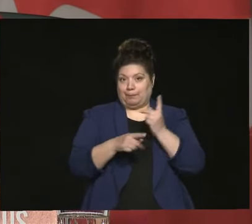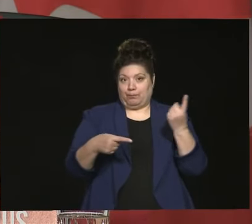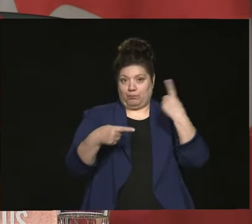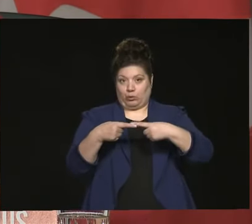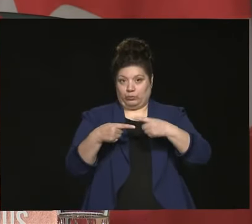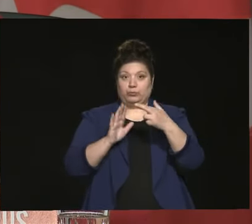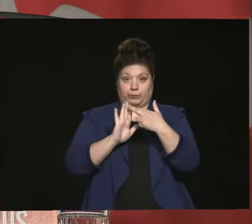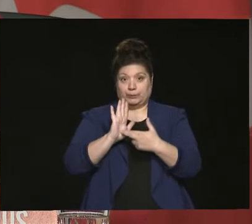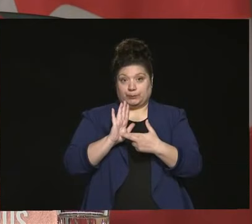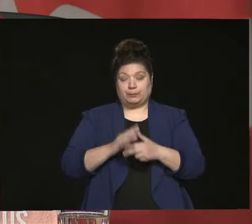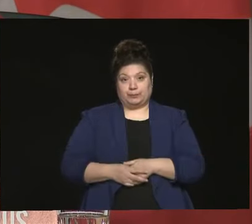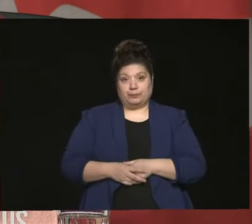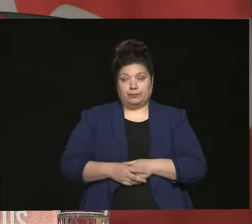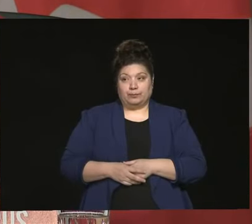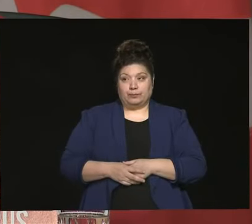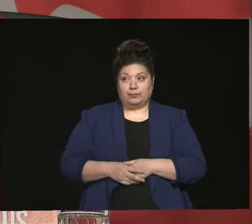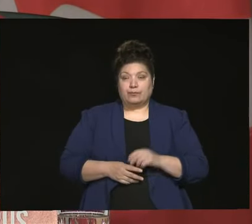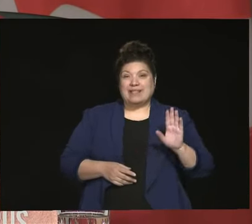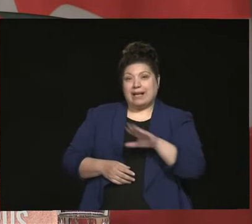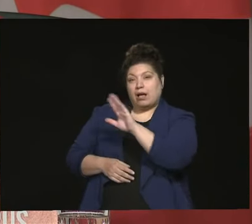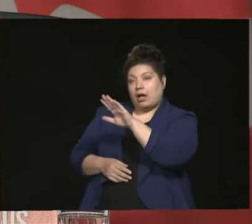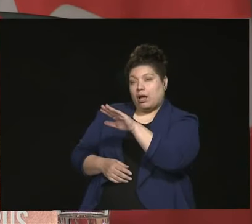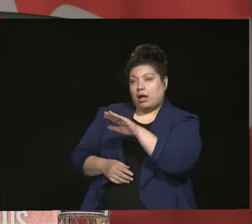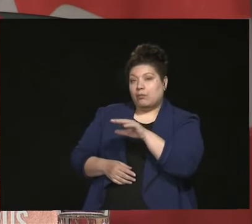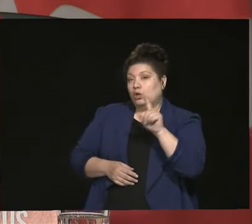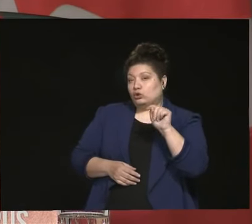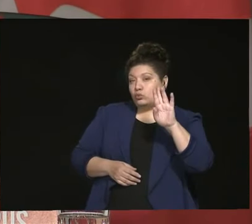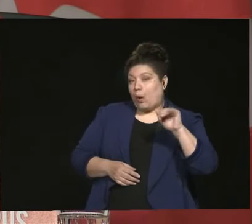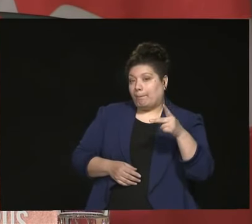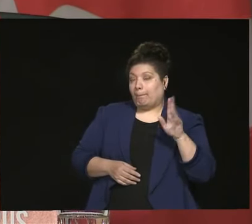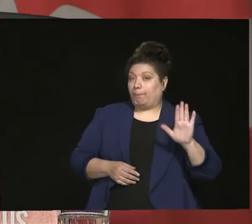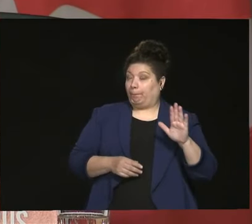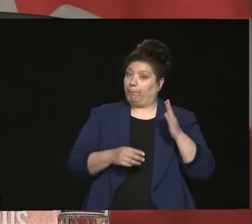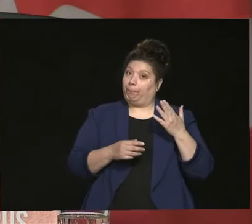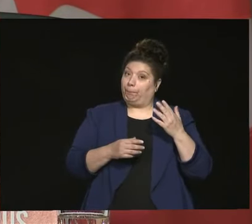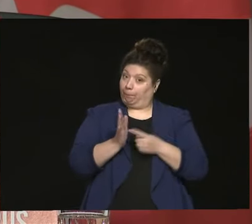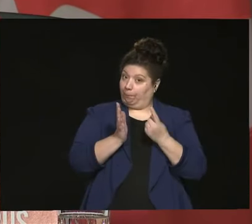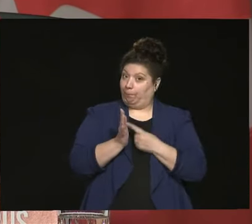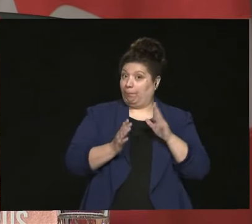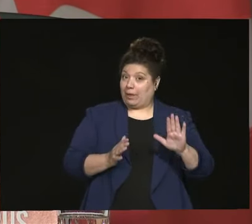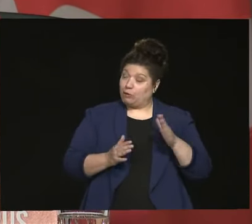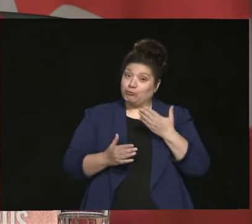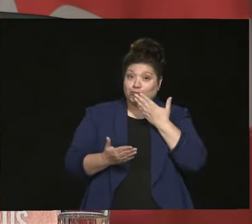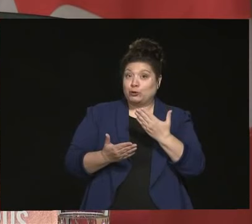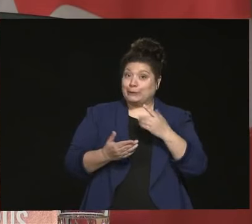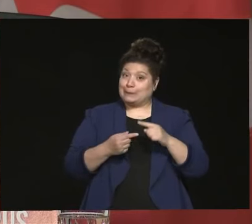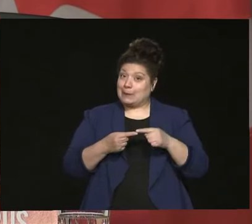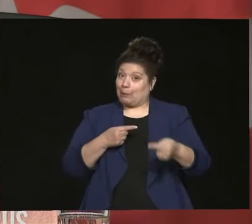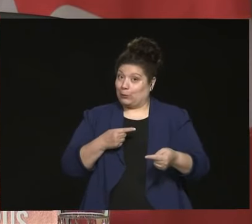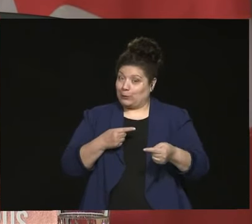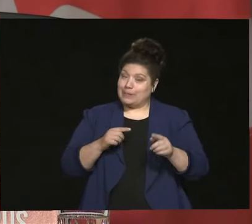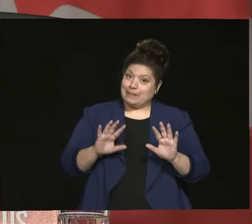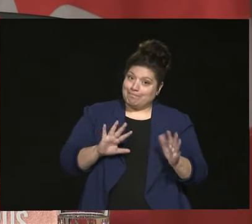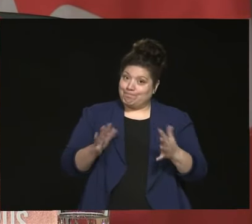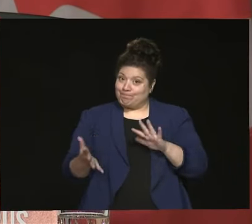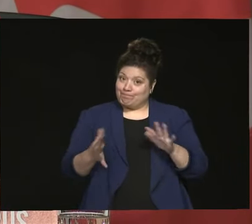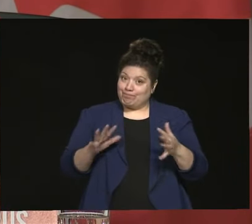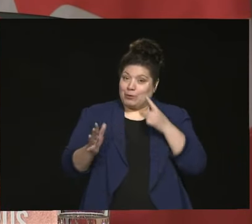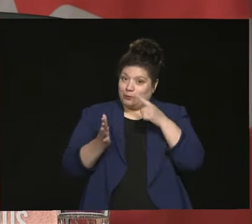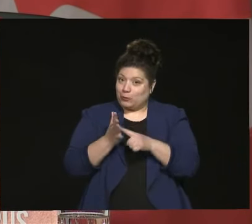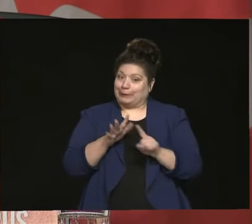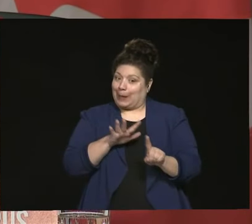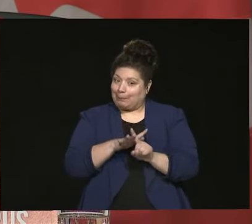Obviously, Donald Trump, though, does have a reputation of not being so neighborly when it comes to Canada, as we've seen it over the past few years. So if they do decide